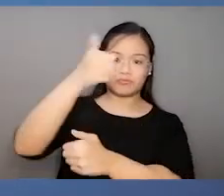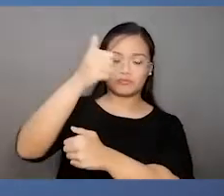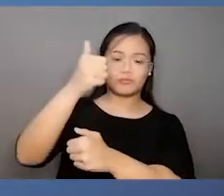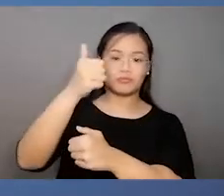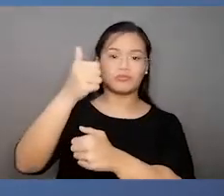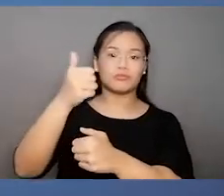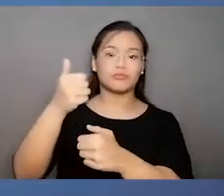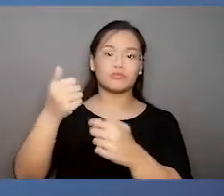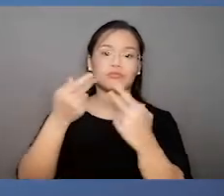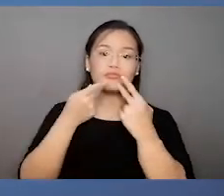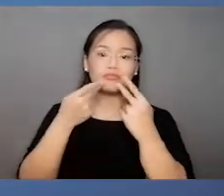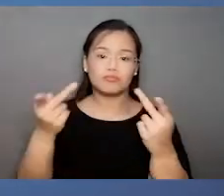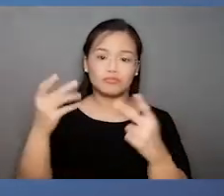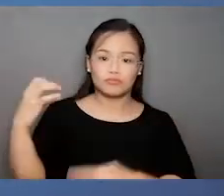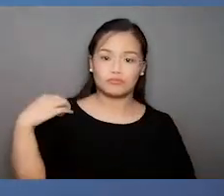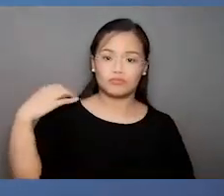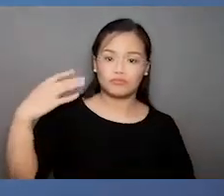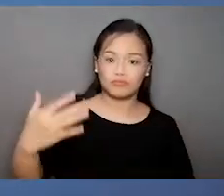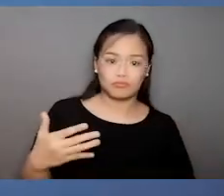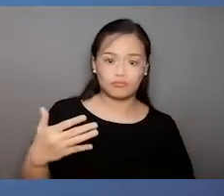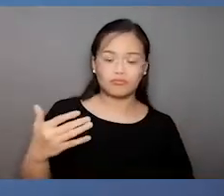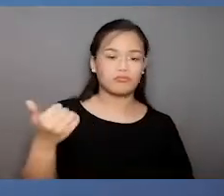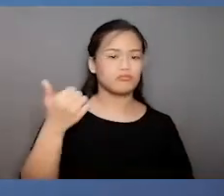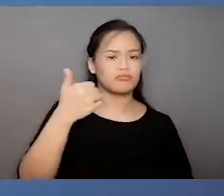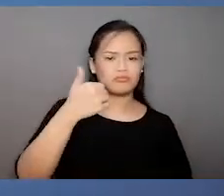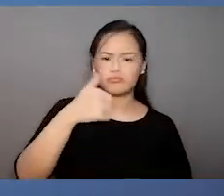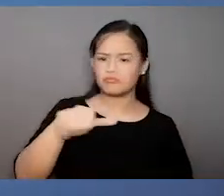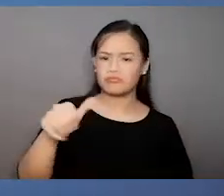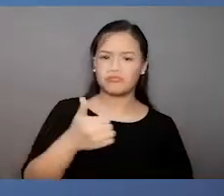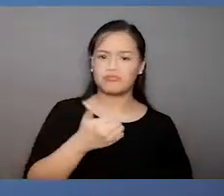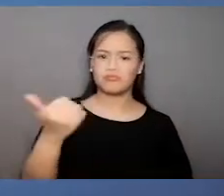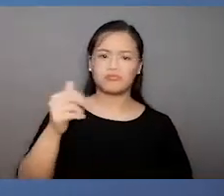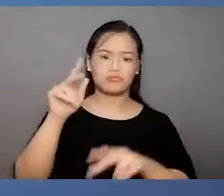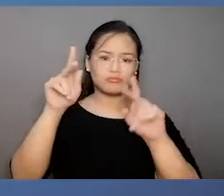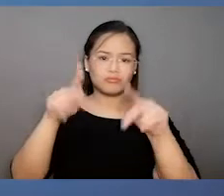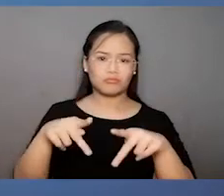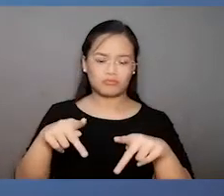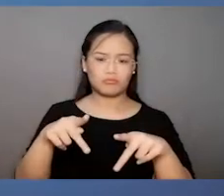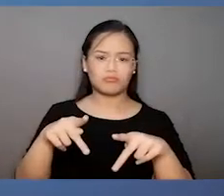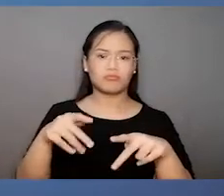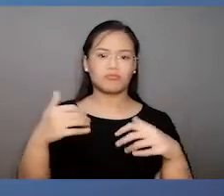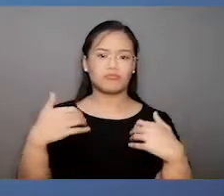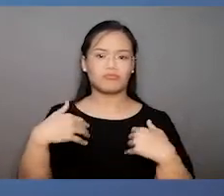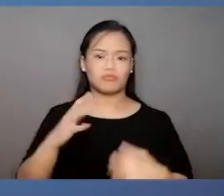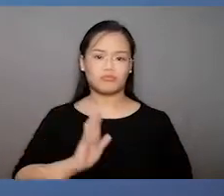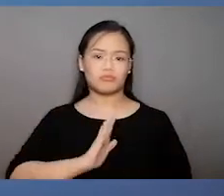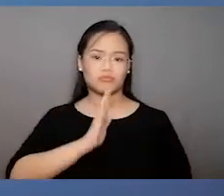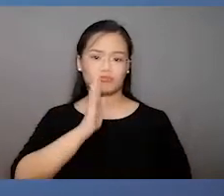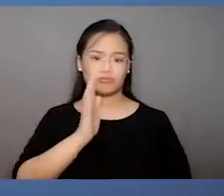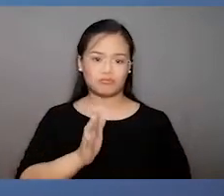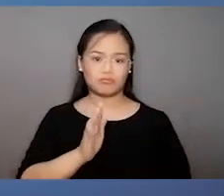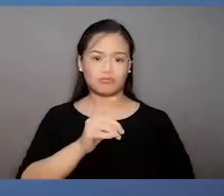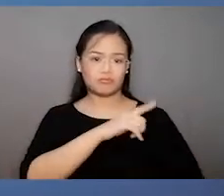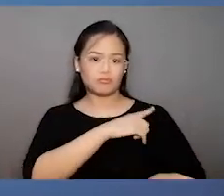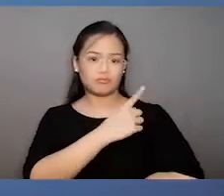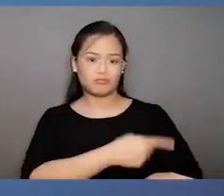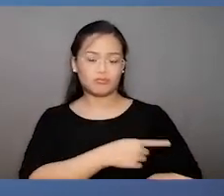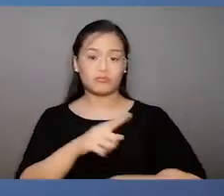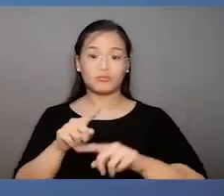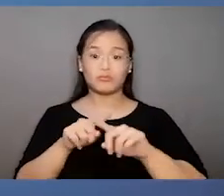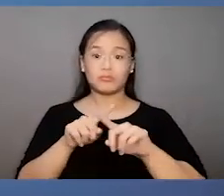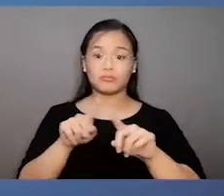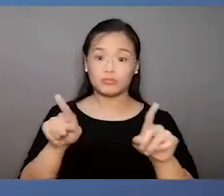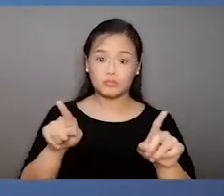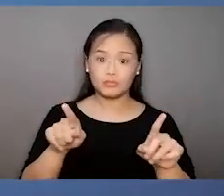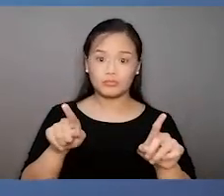or other person acting in an official capacity. But it does not include the pain or suffering